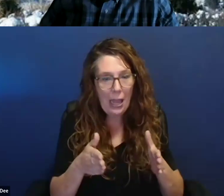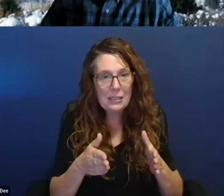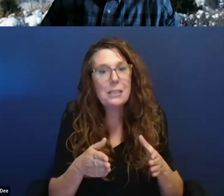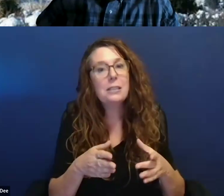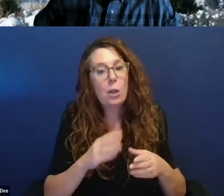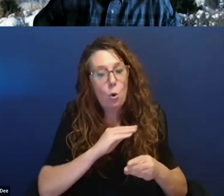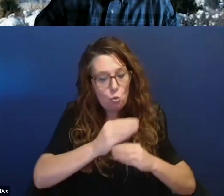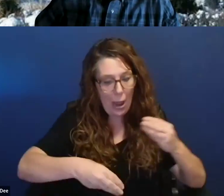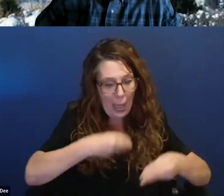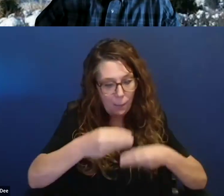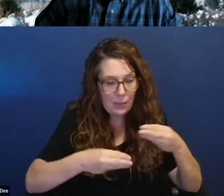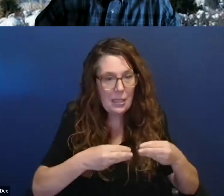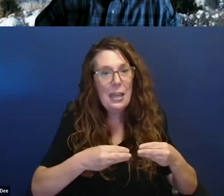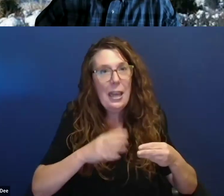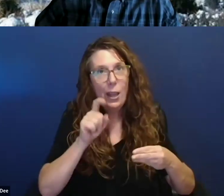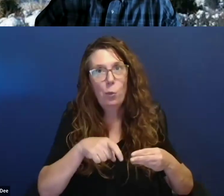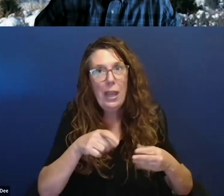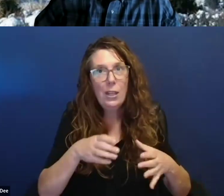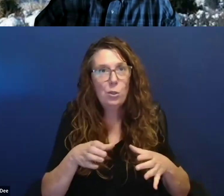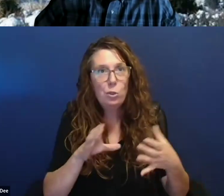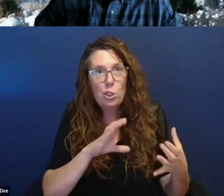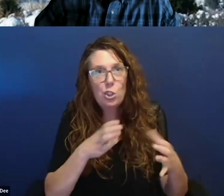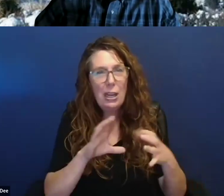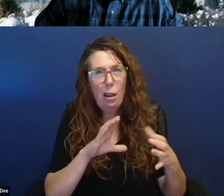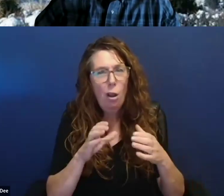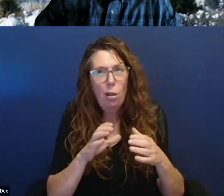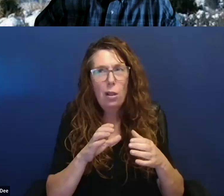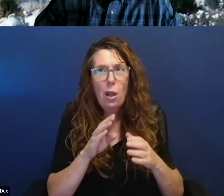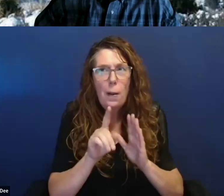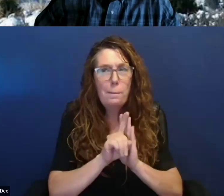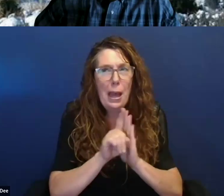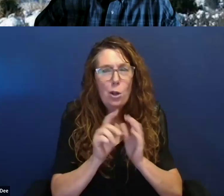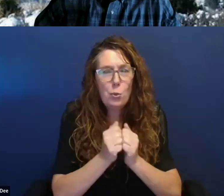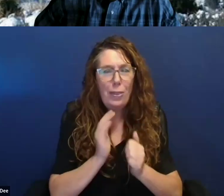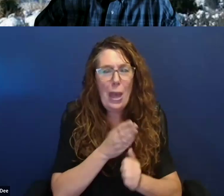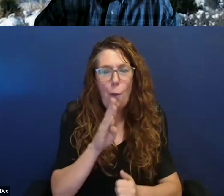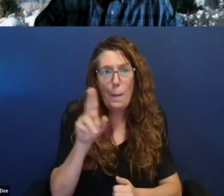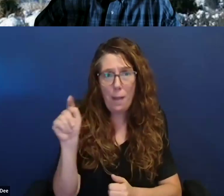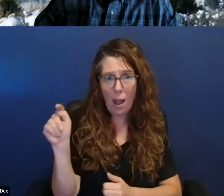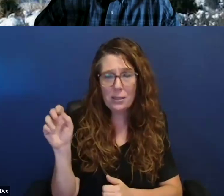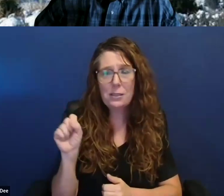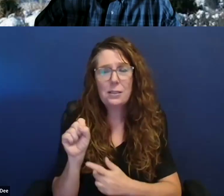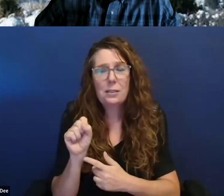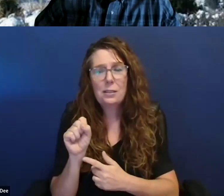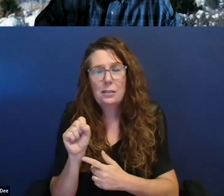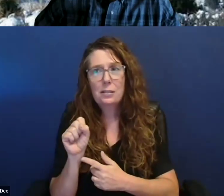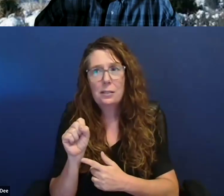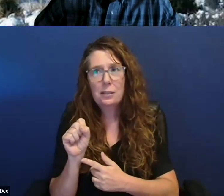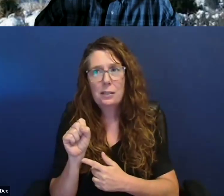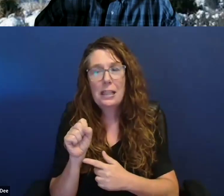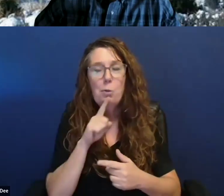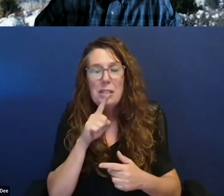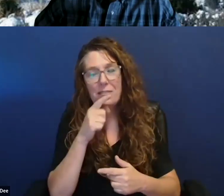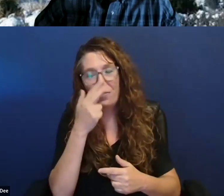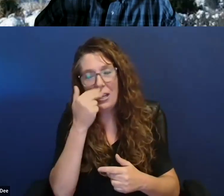jingle like bells with our butts to get them out. That was by far the favorite. All of us faculty members trying to jingle bells out of our